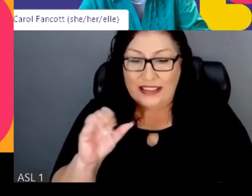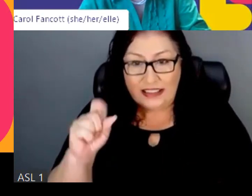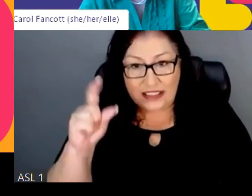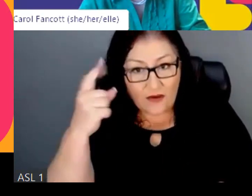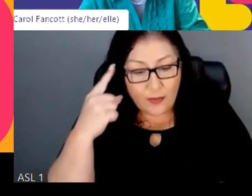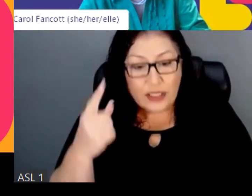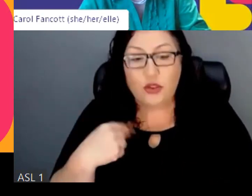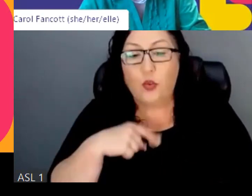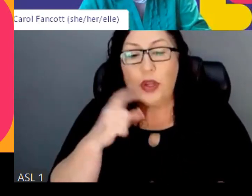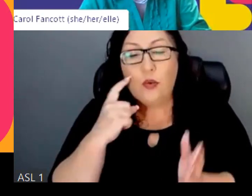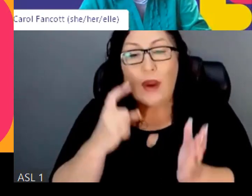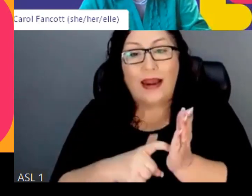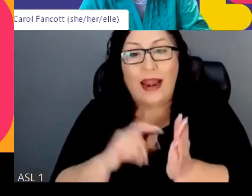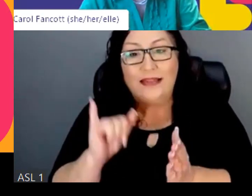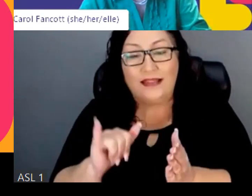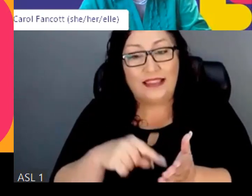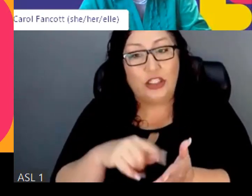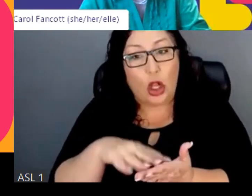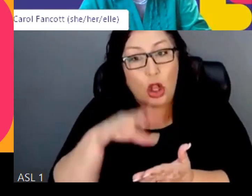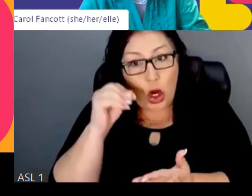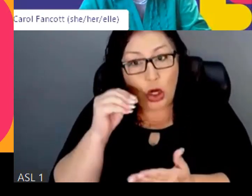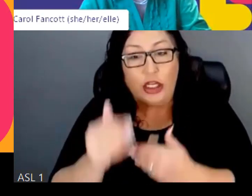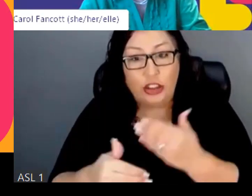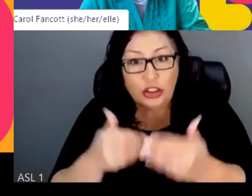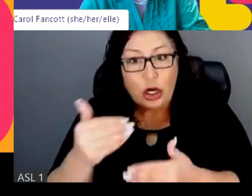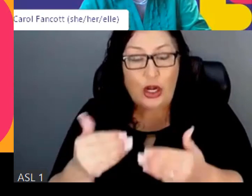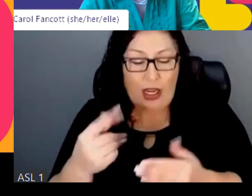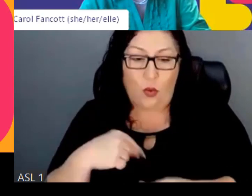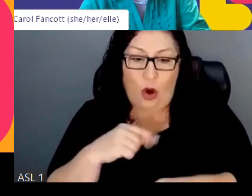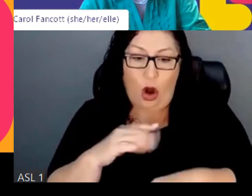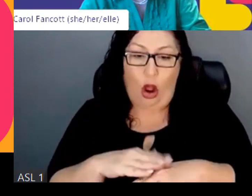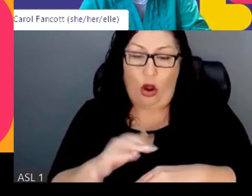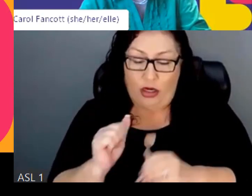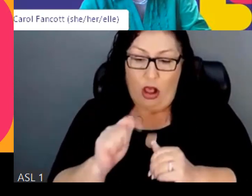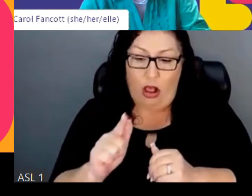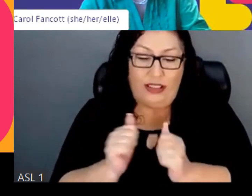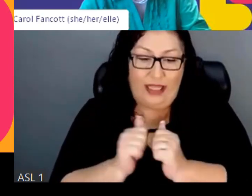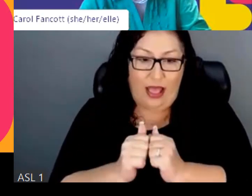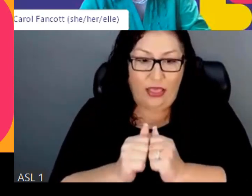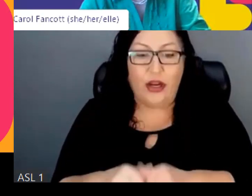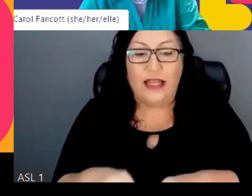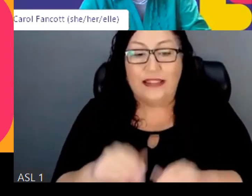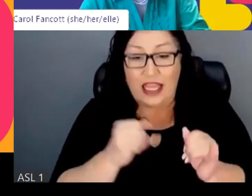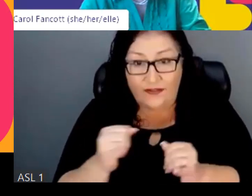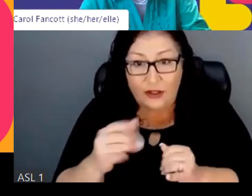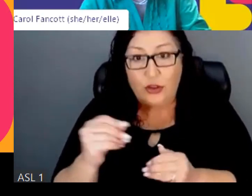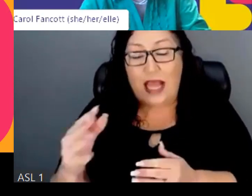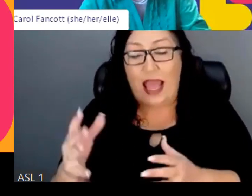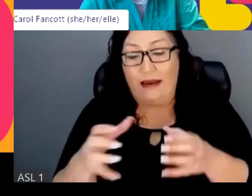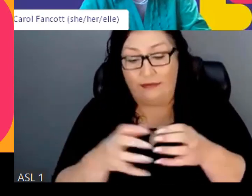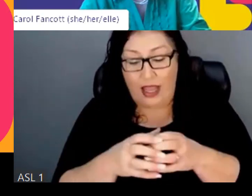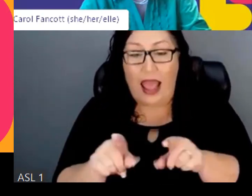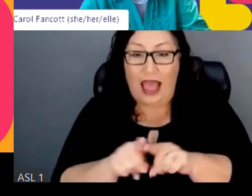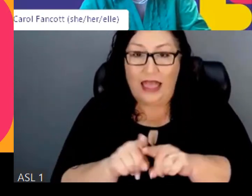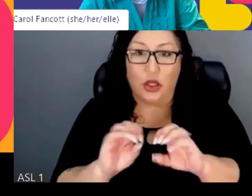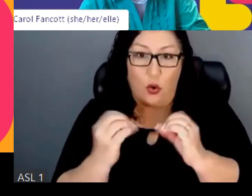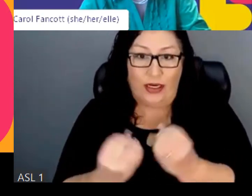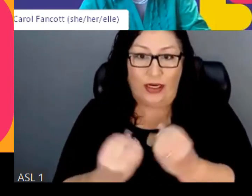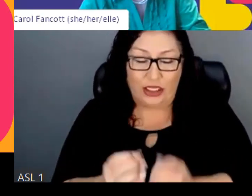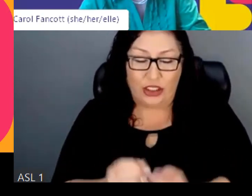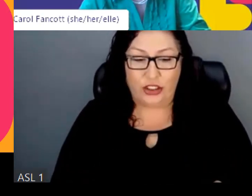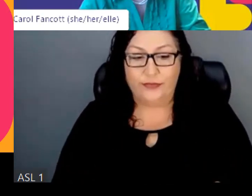and communities. And we recognize that this is a learning journey that we're all on as individuals and collectively as